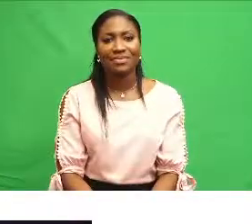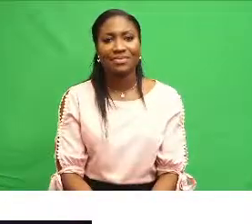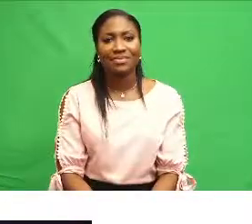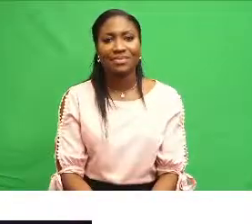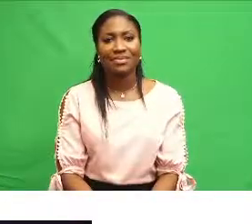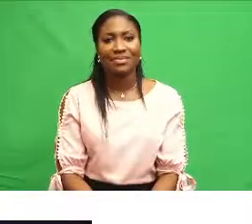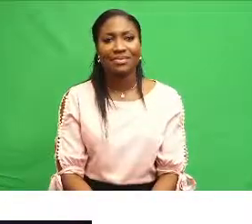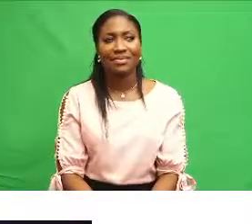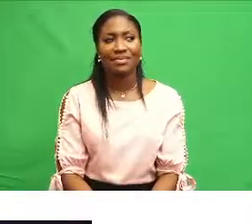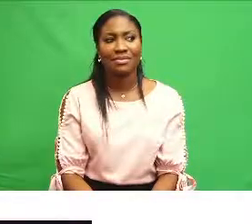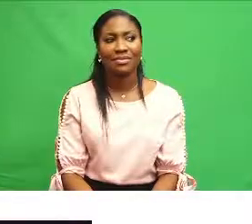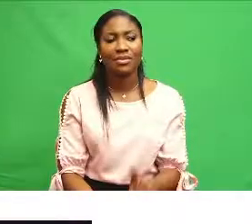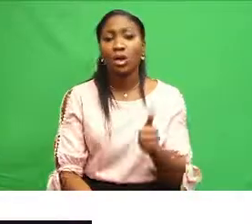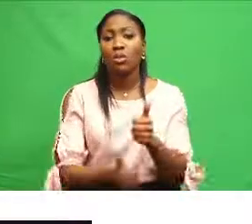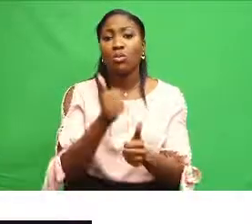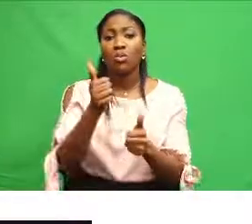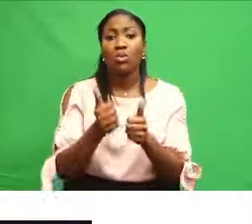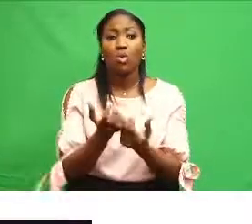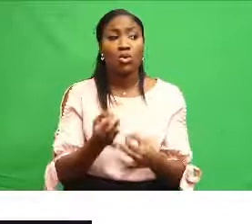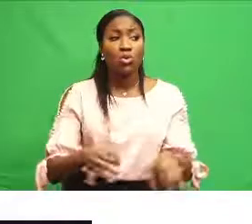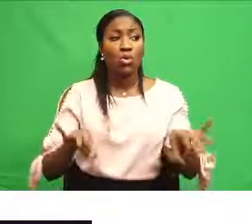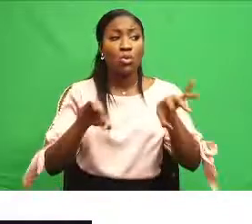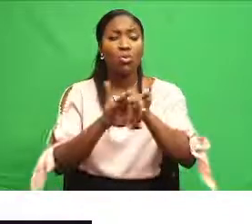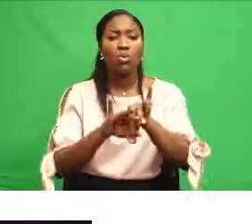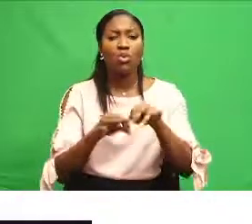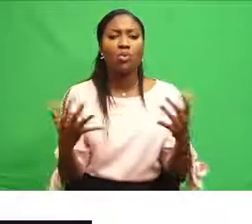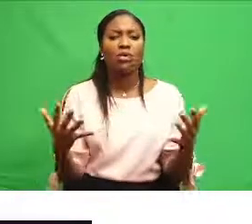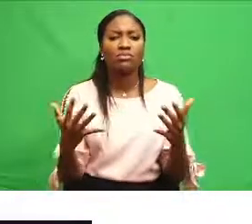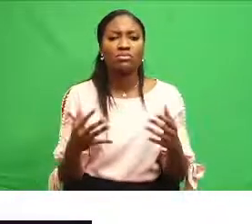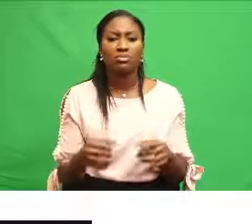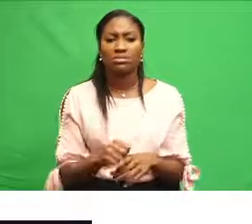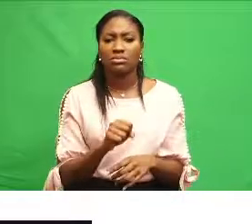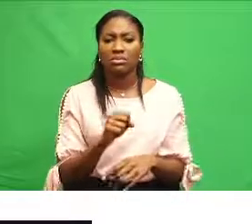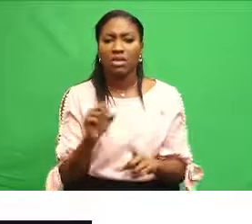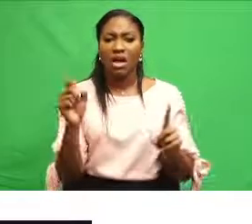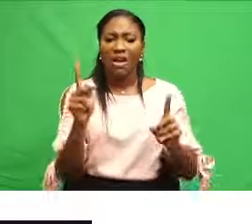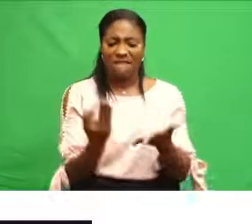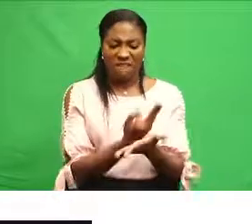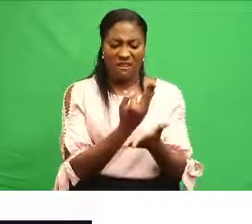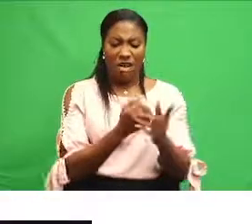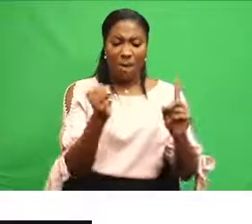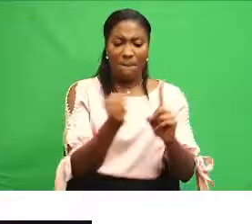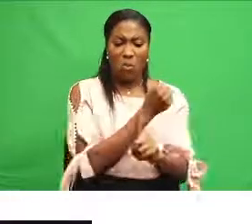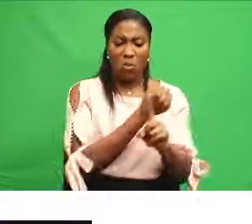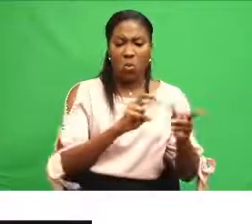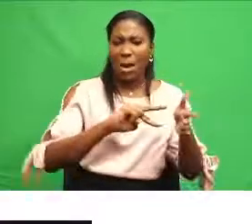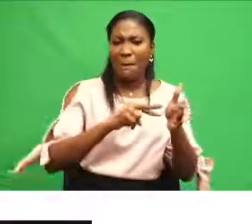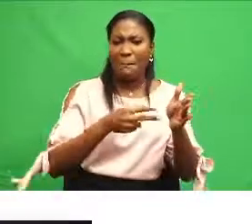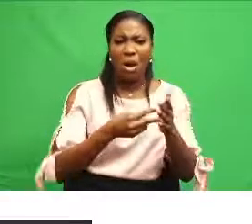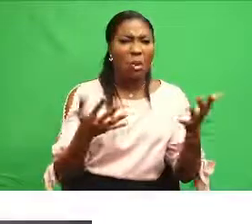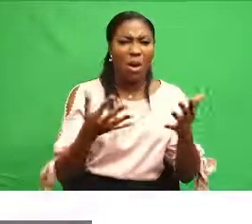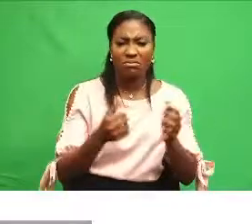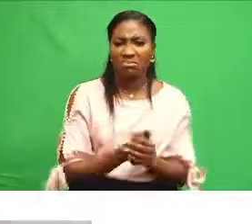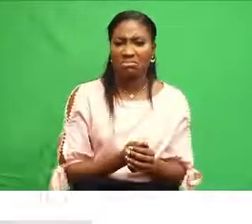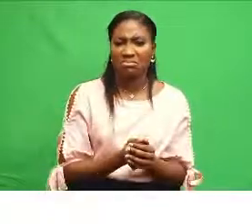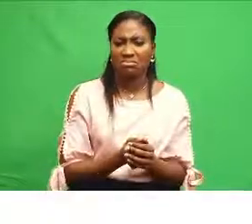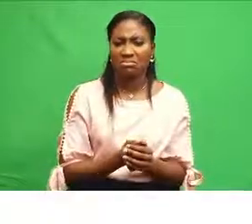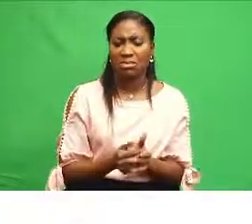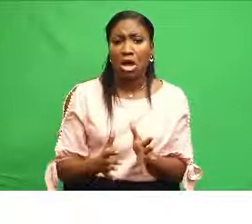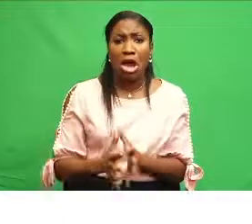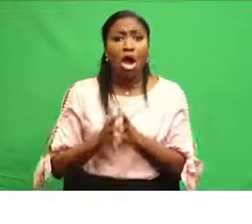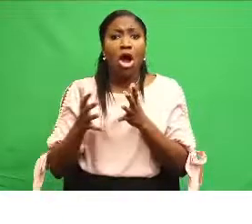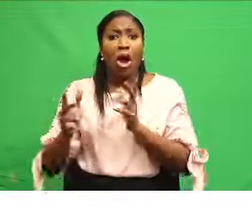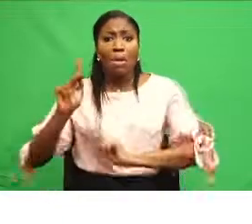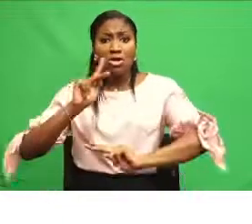the main areas would be a definition of elder financial abuse, quantitative data on EFA in Trinidad and